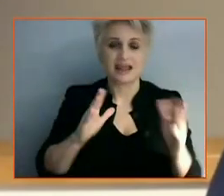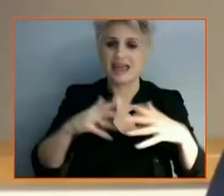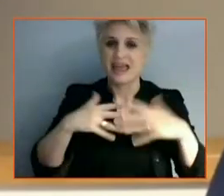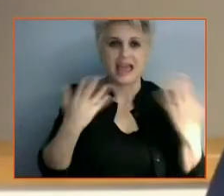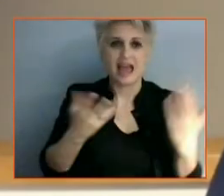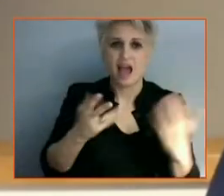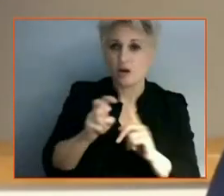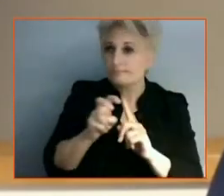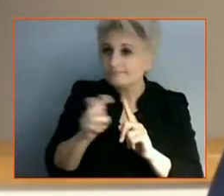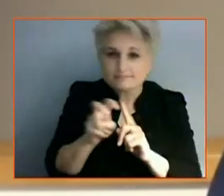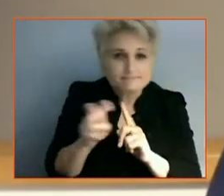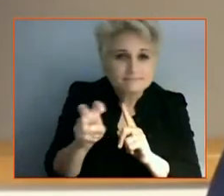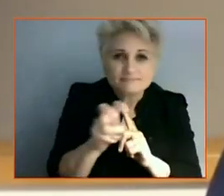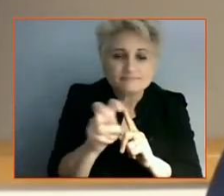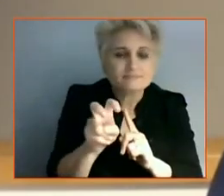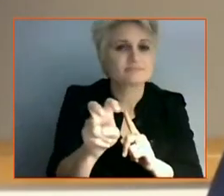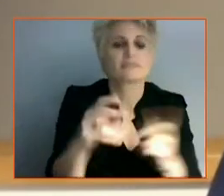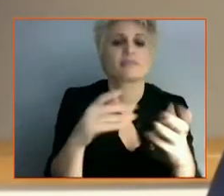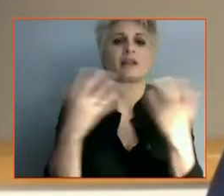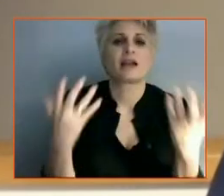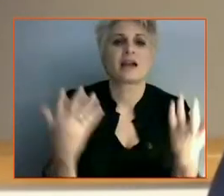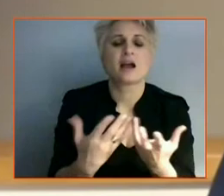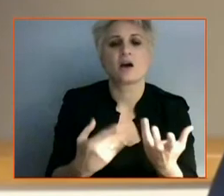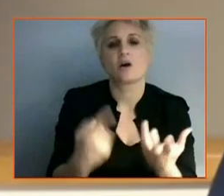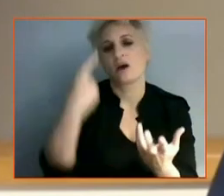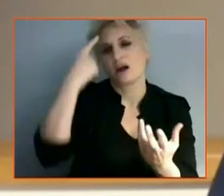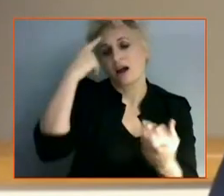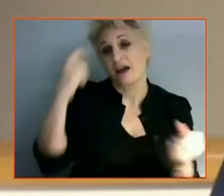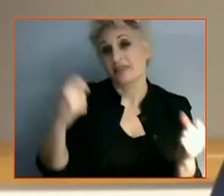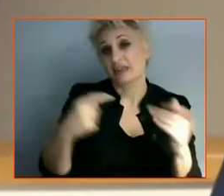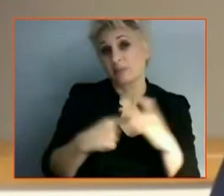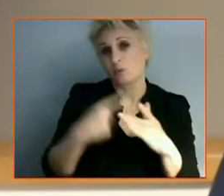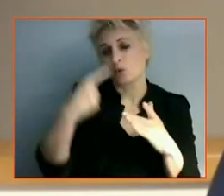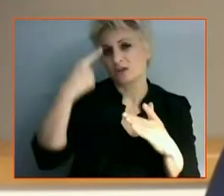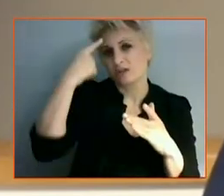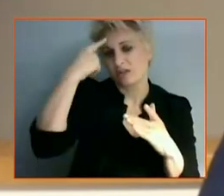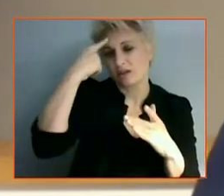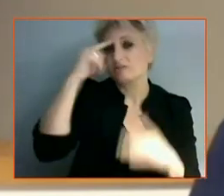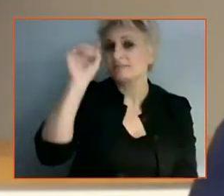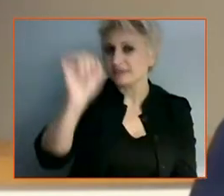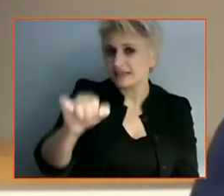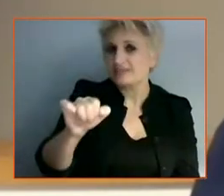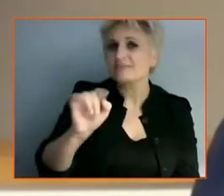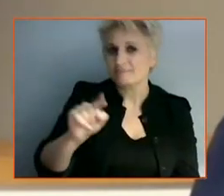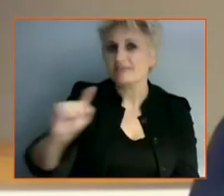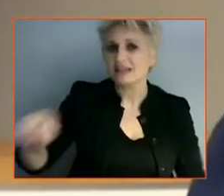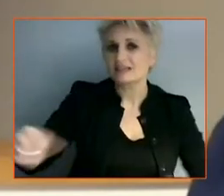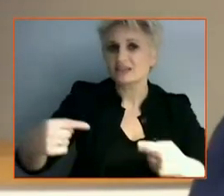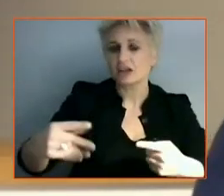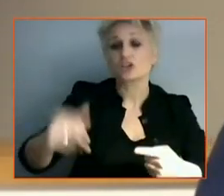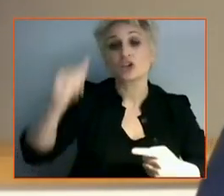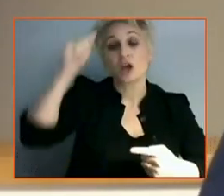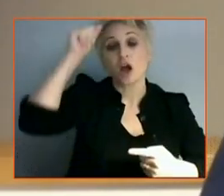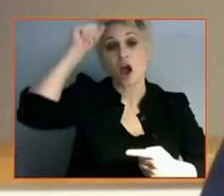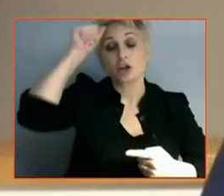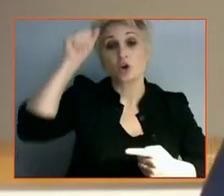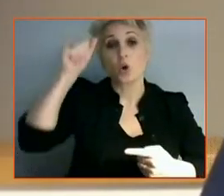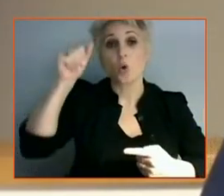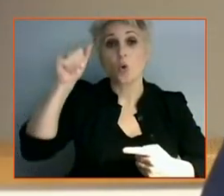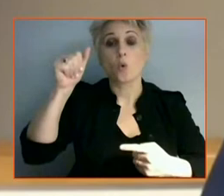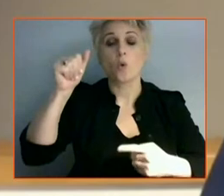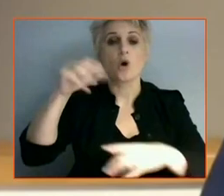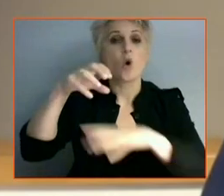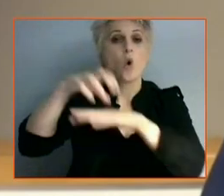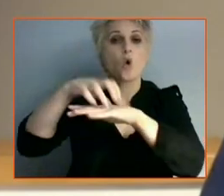be very mindful that that is the challenge before us. I know that Creative NZ did a survey of the